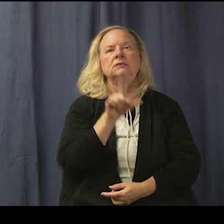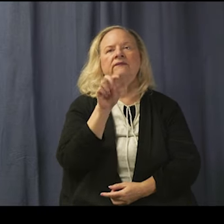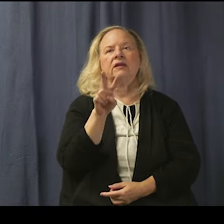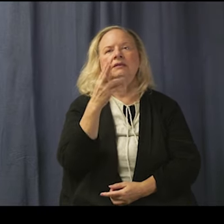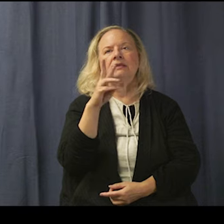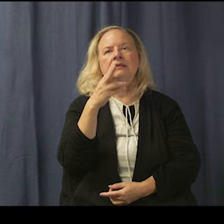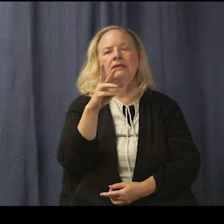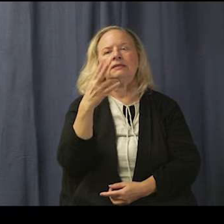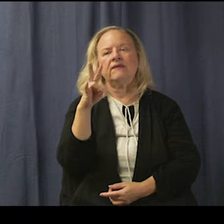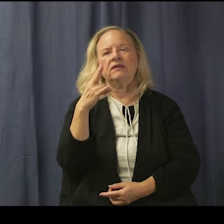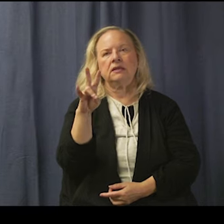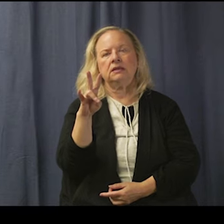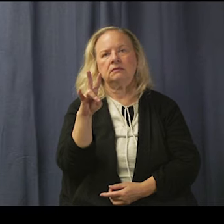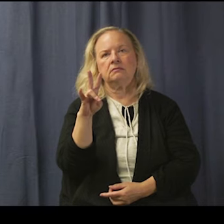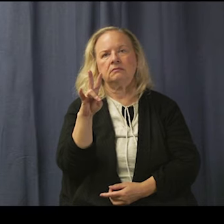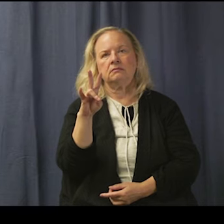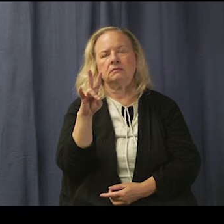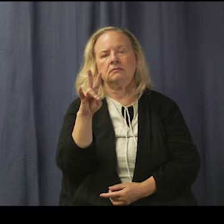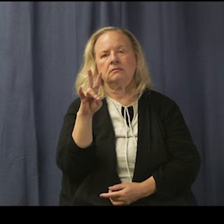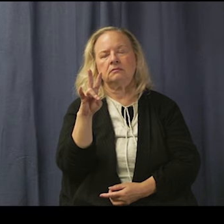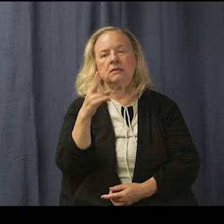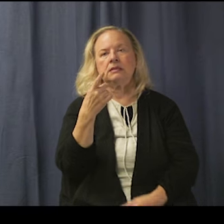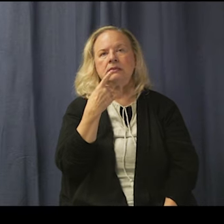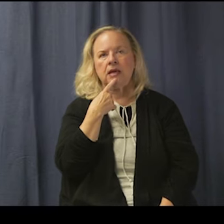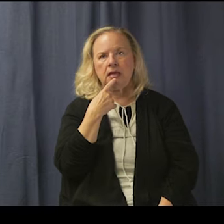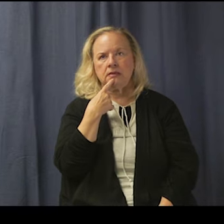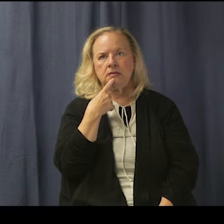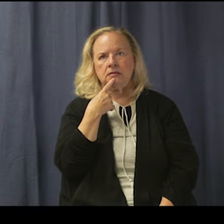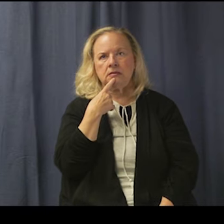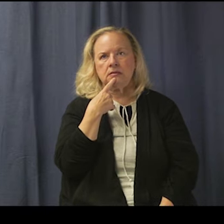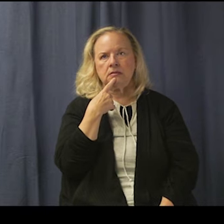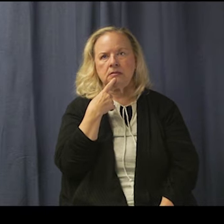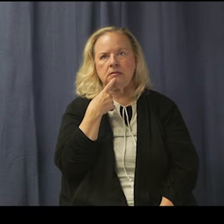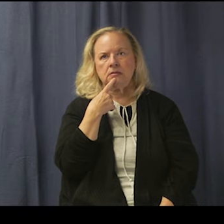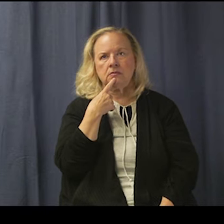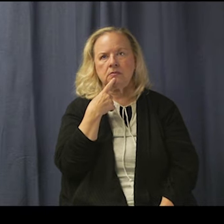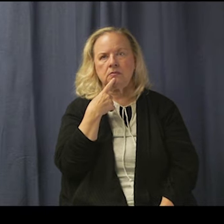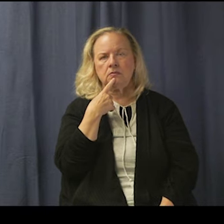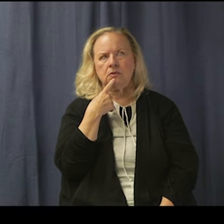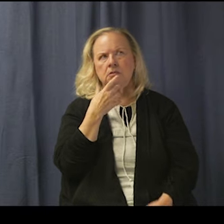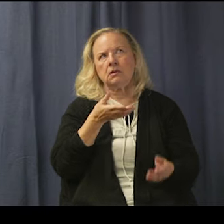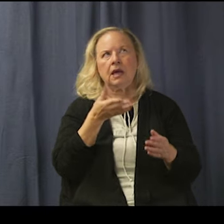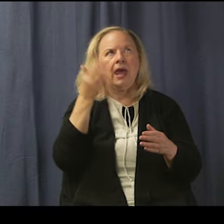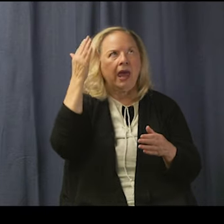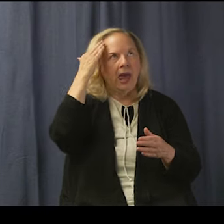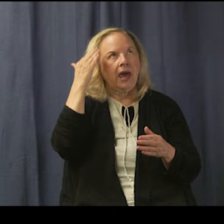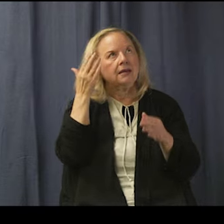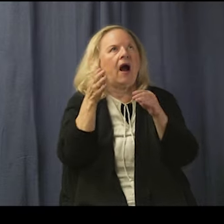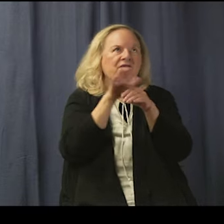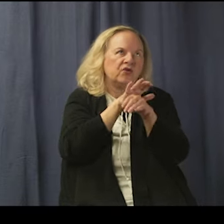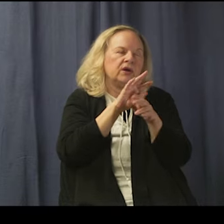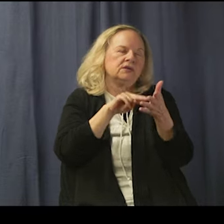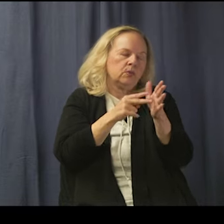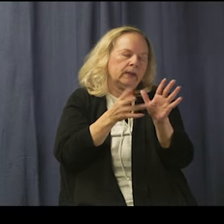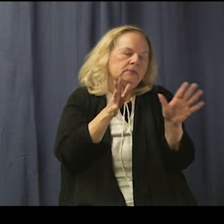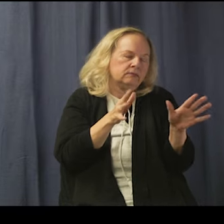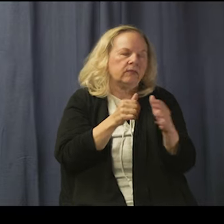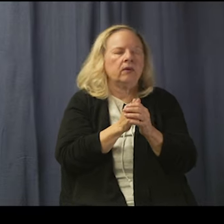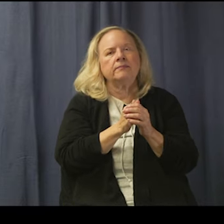Leviticus 16 and 17, it says, I should say head covering, not have a head covering. But anyway, look at